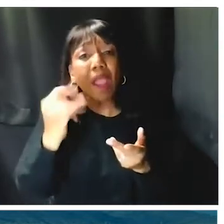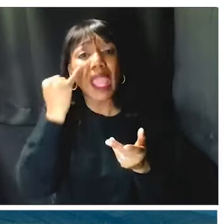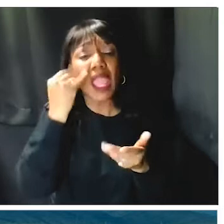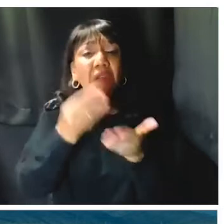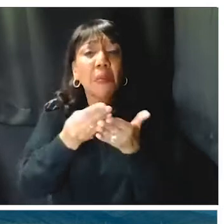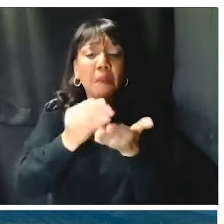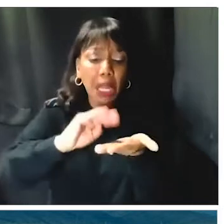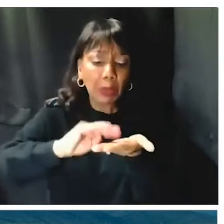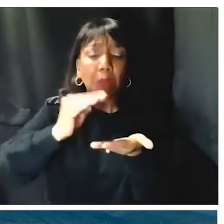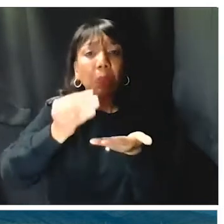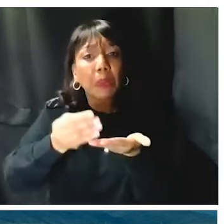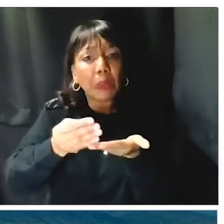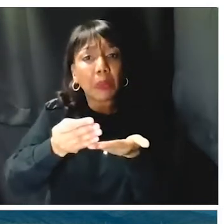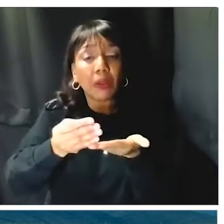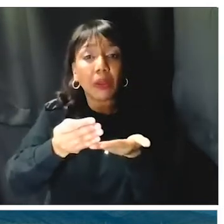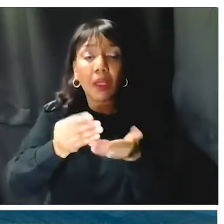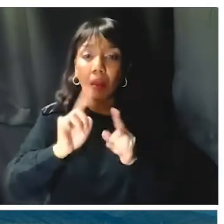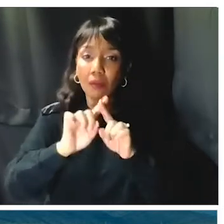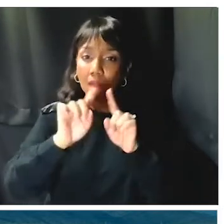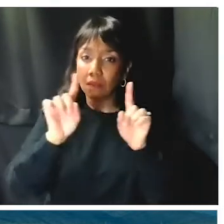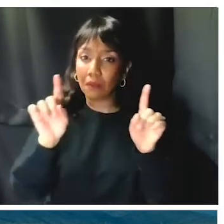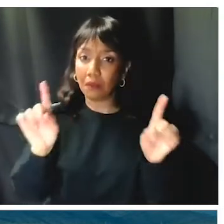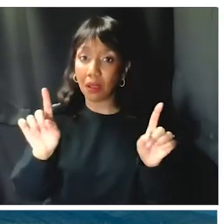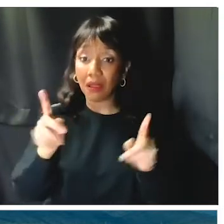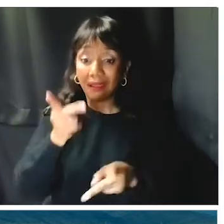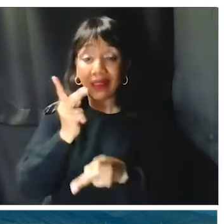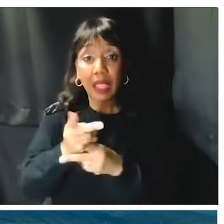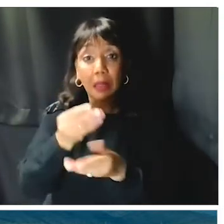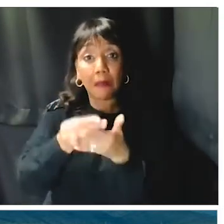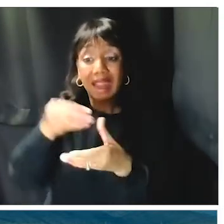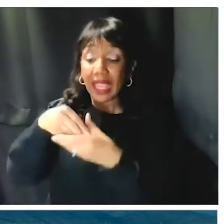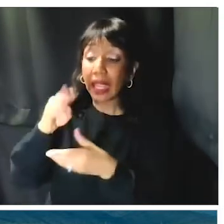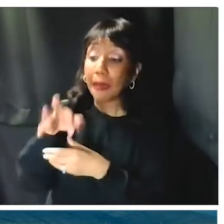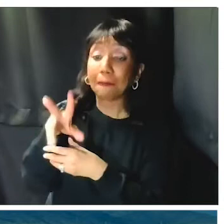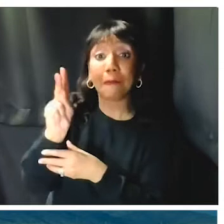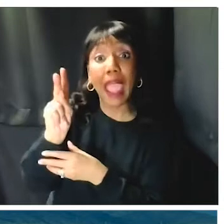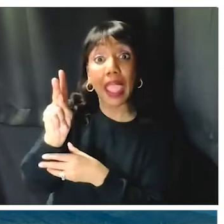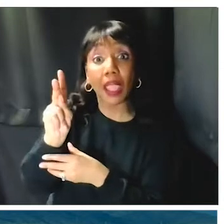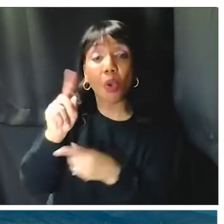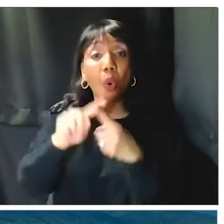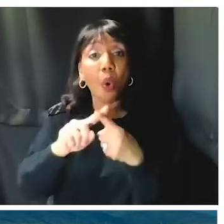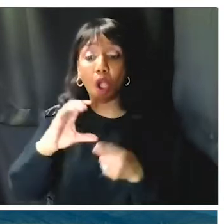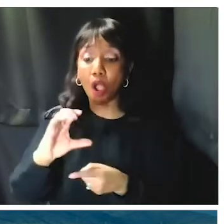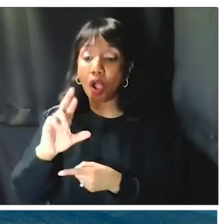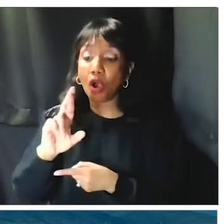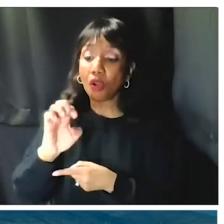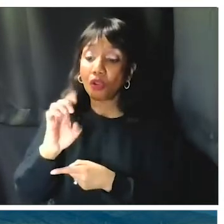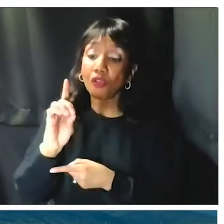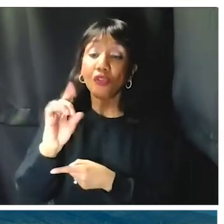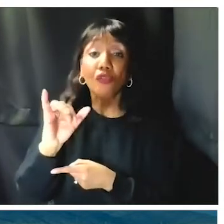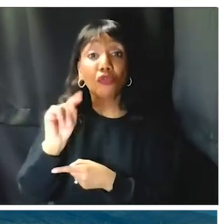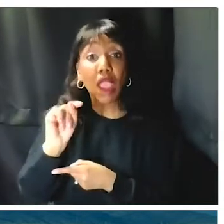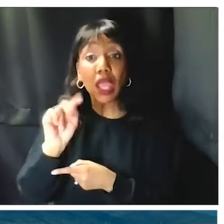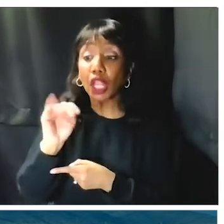for small sums of money. However, keeping your money in a bank or credit union ensures that it is